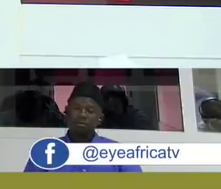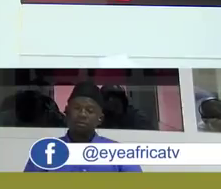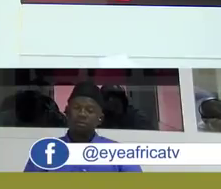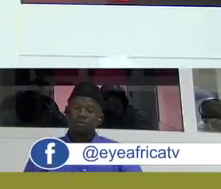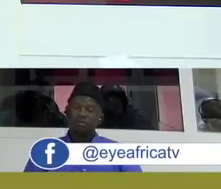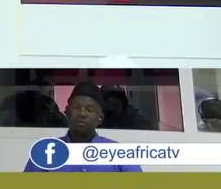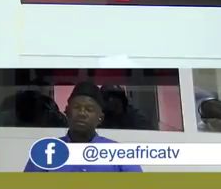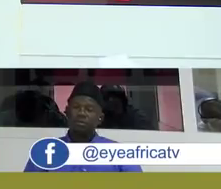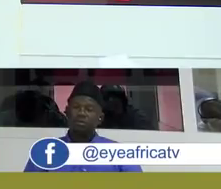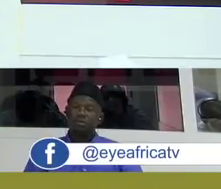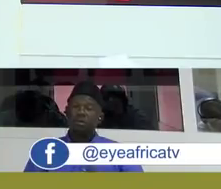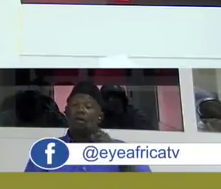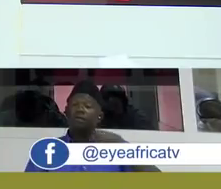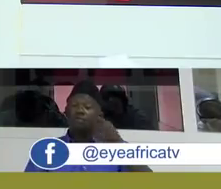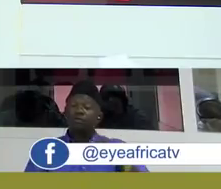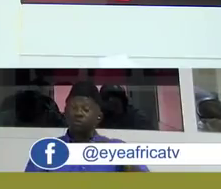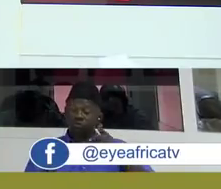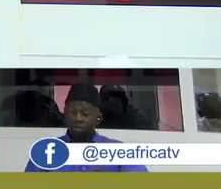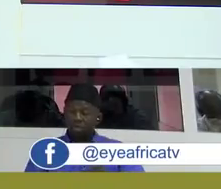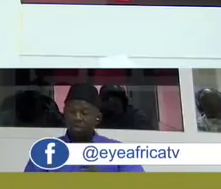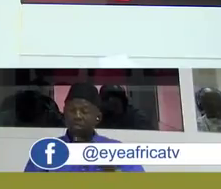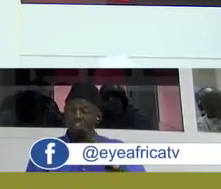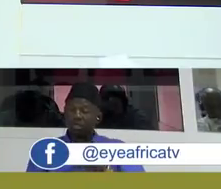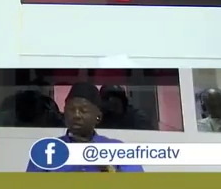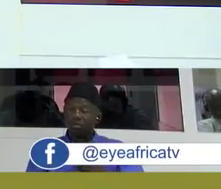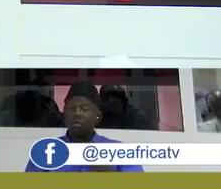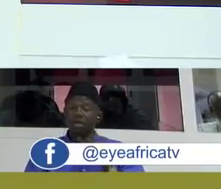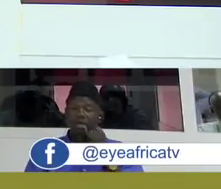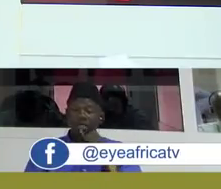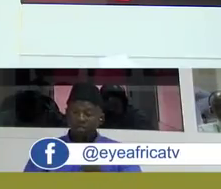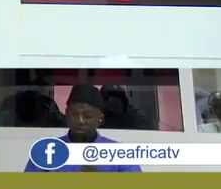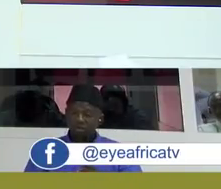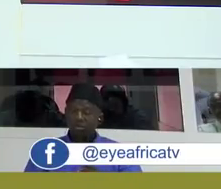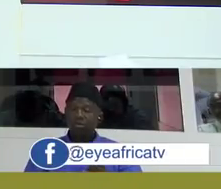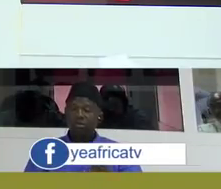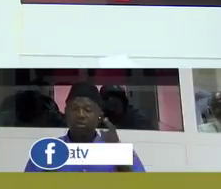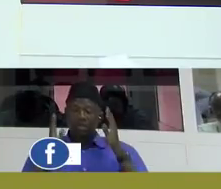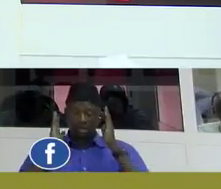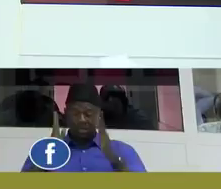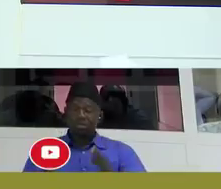the Gambia is an Islamic republic.